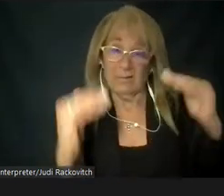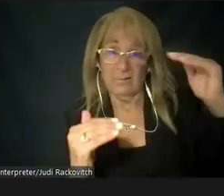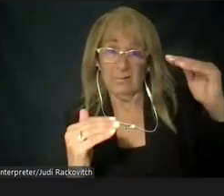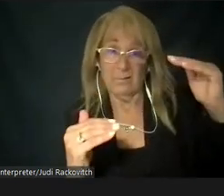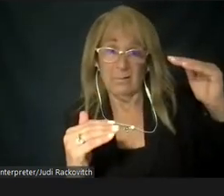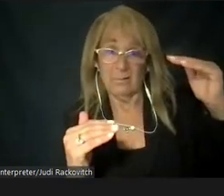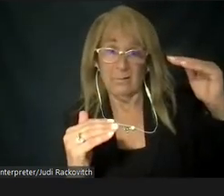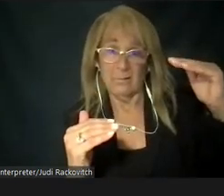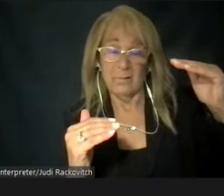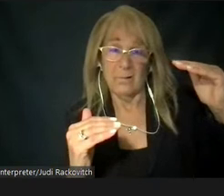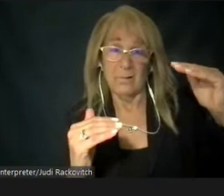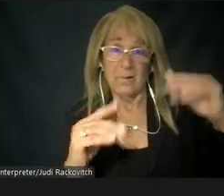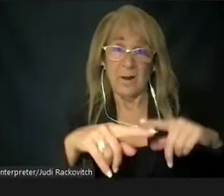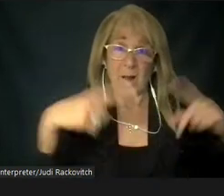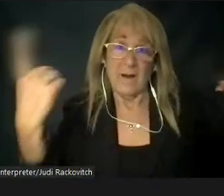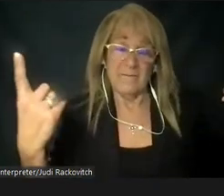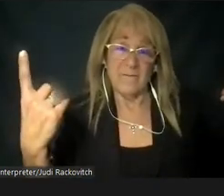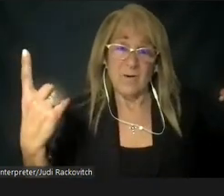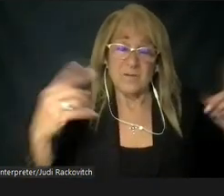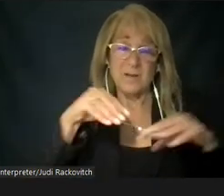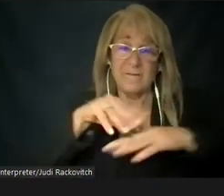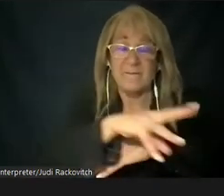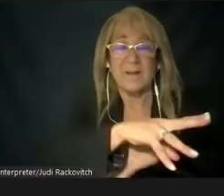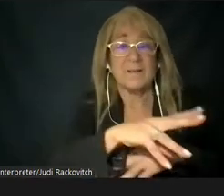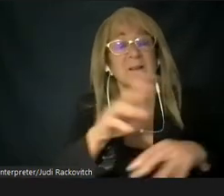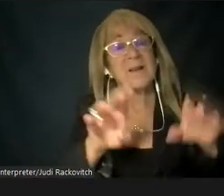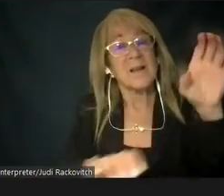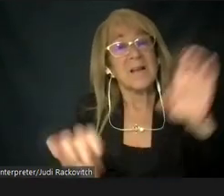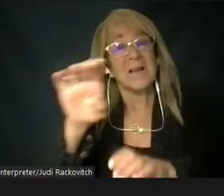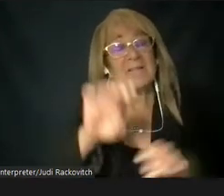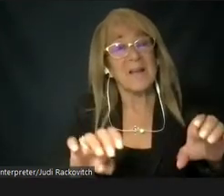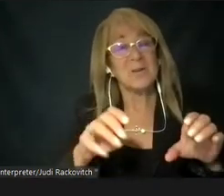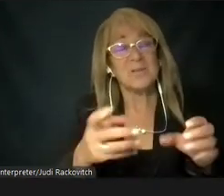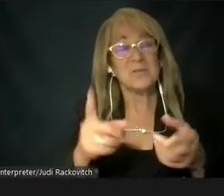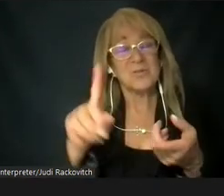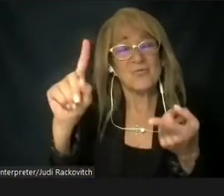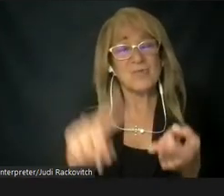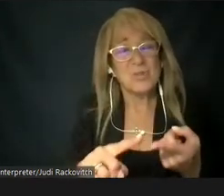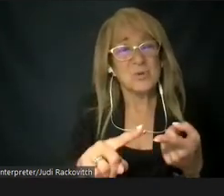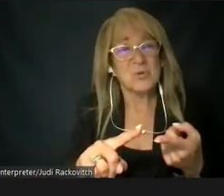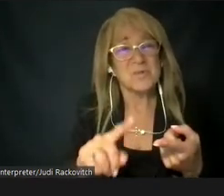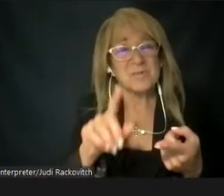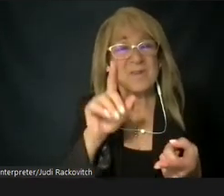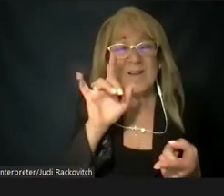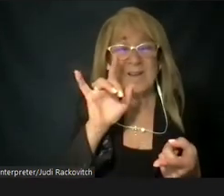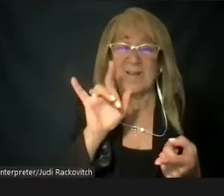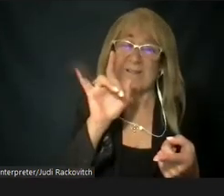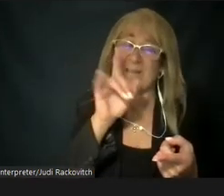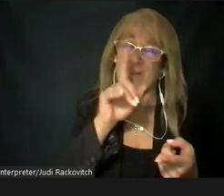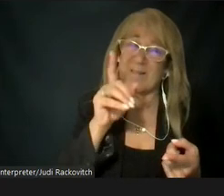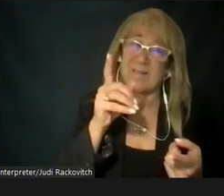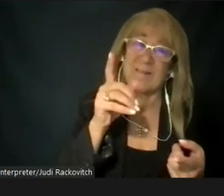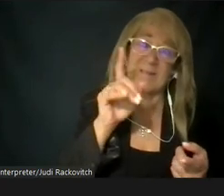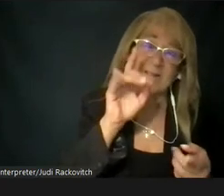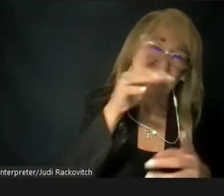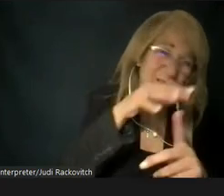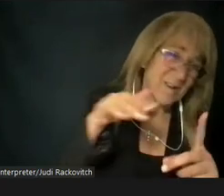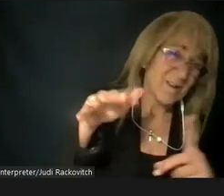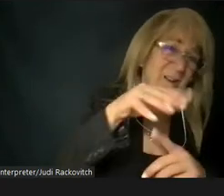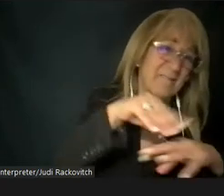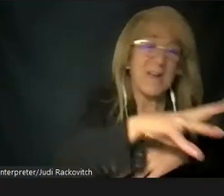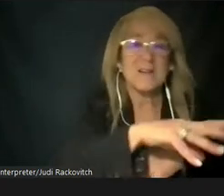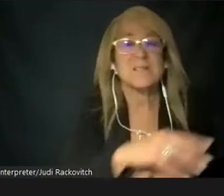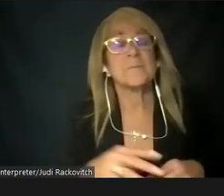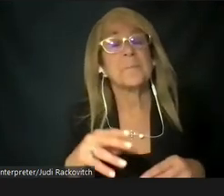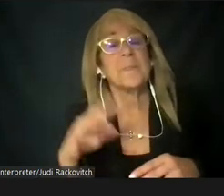effects, we evaluate further mitigations or alternatives to avoid or reduce those effects. The Federal Highway Administration